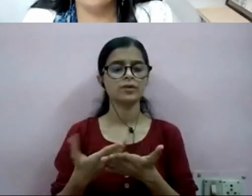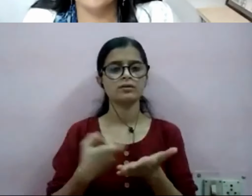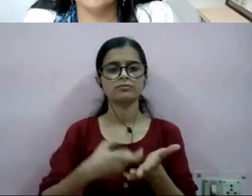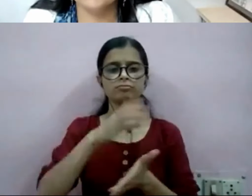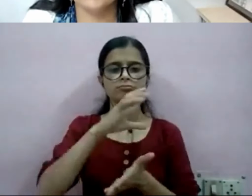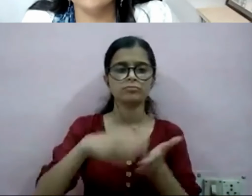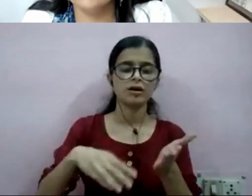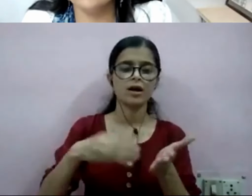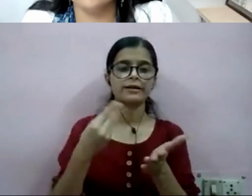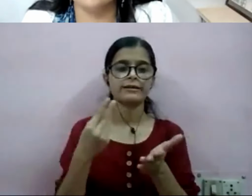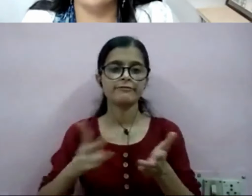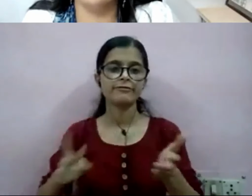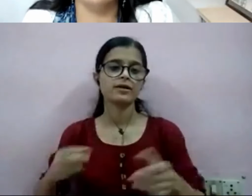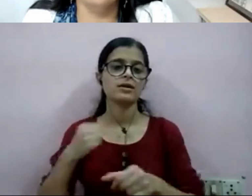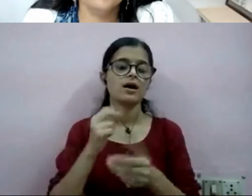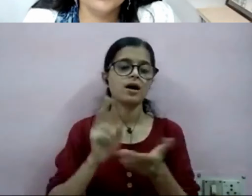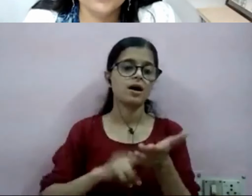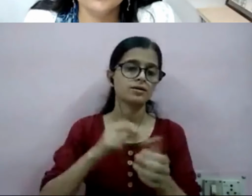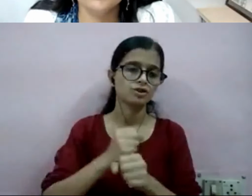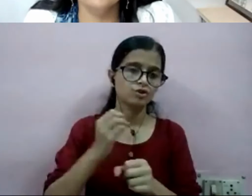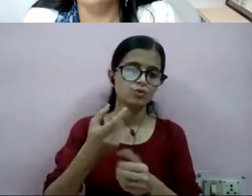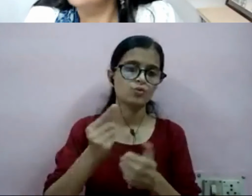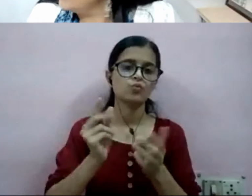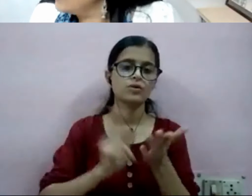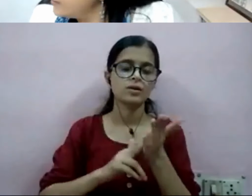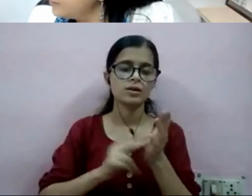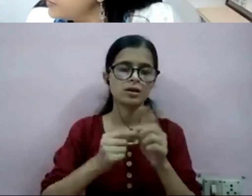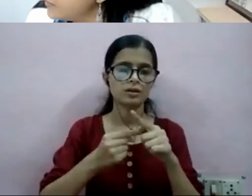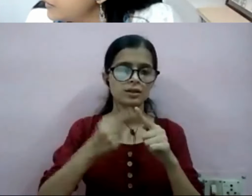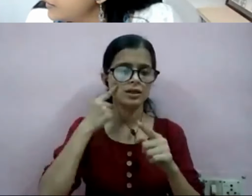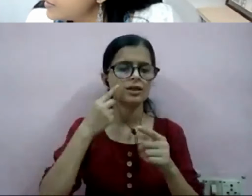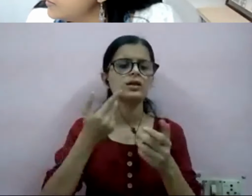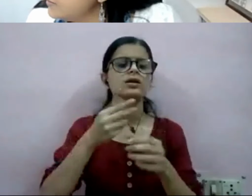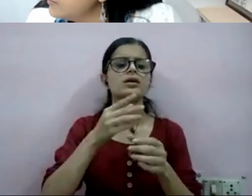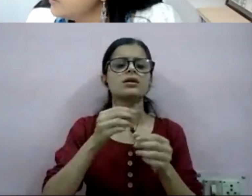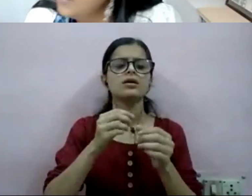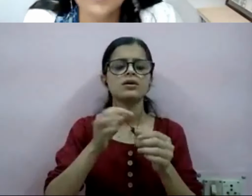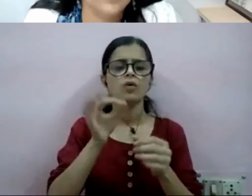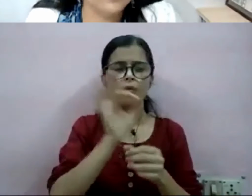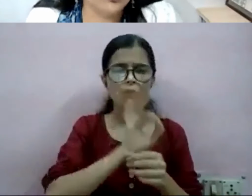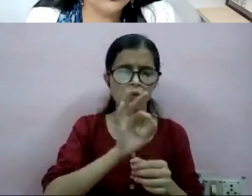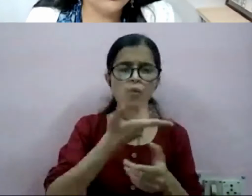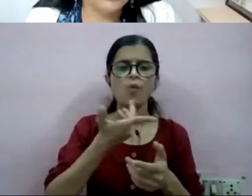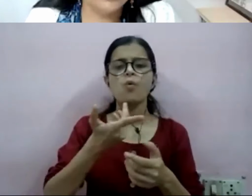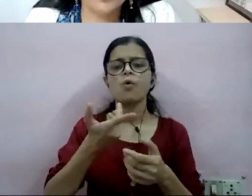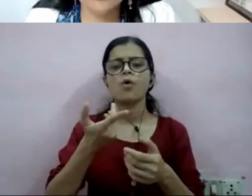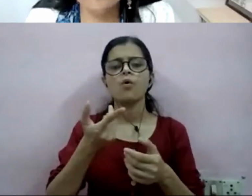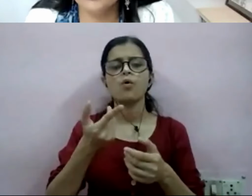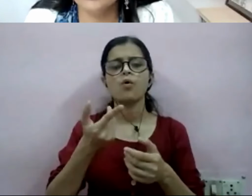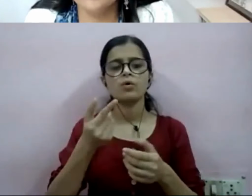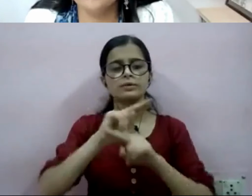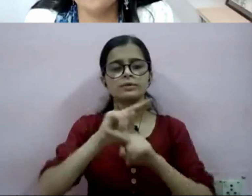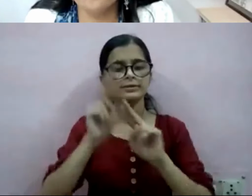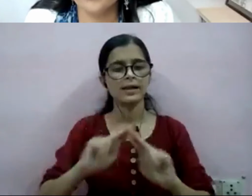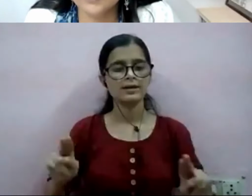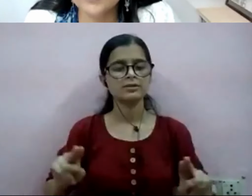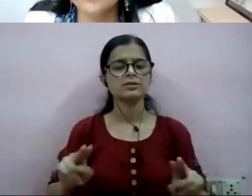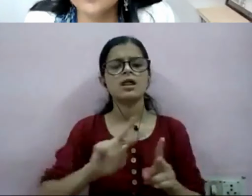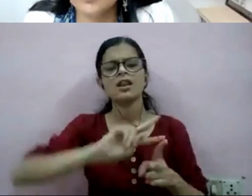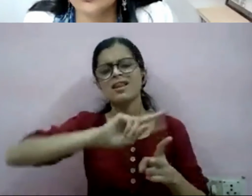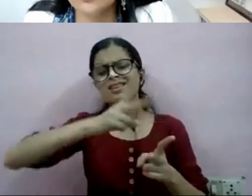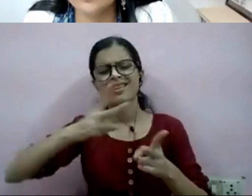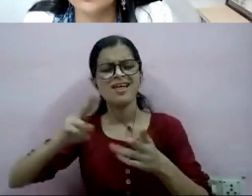from organizations such as Unnati, Handicap International, and also a couple of